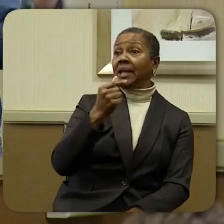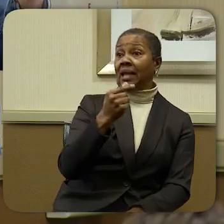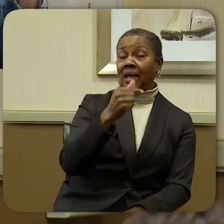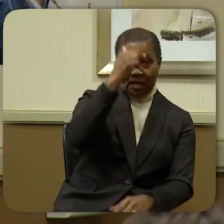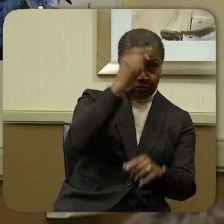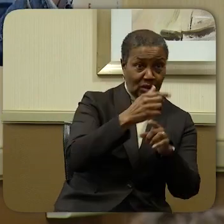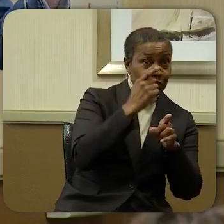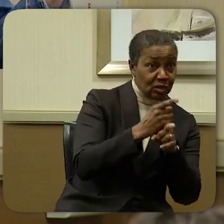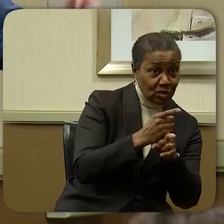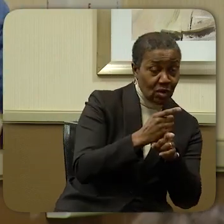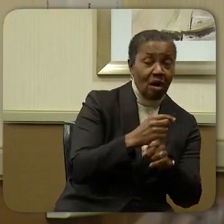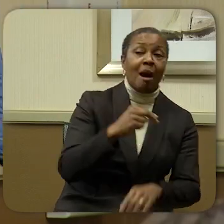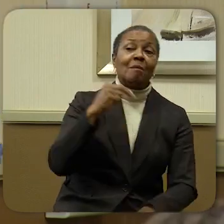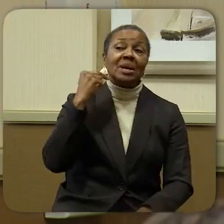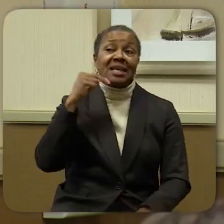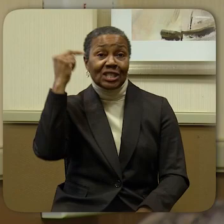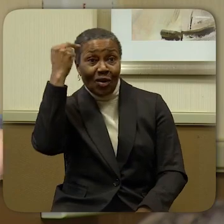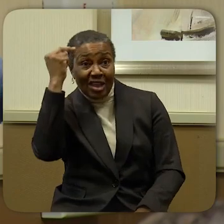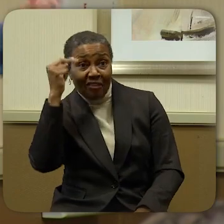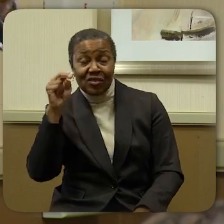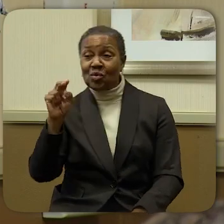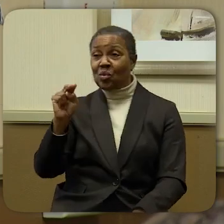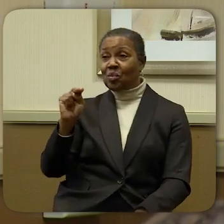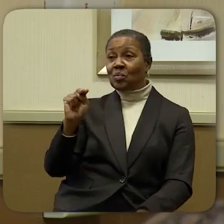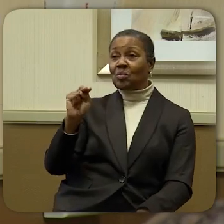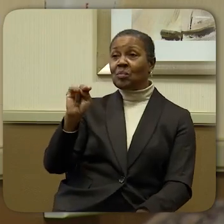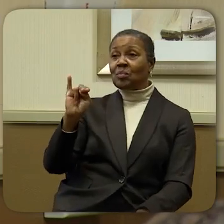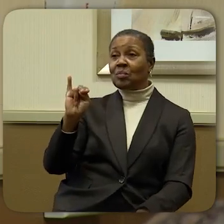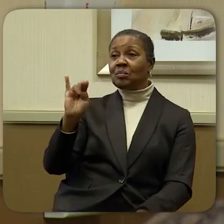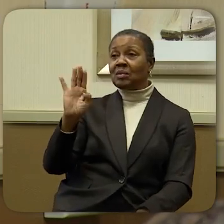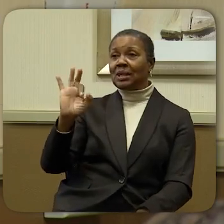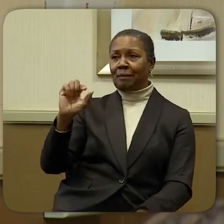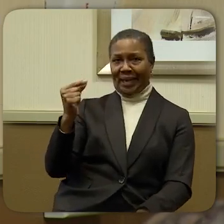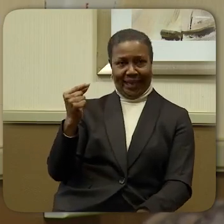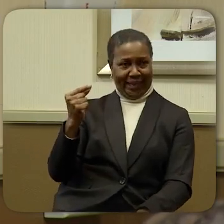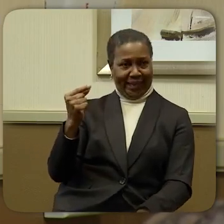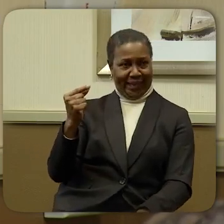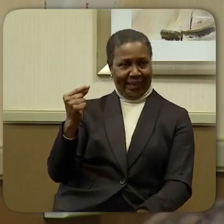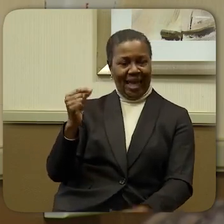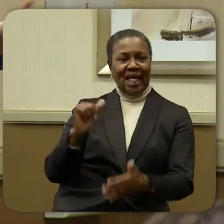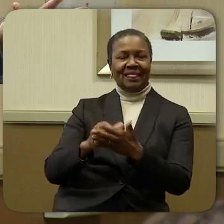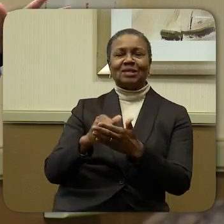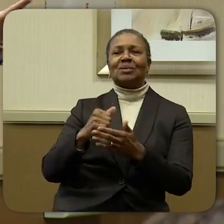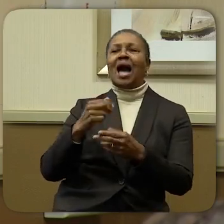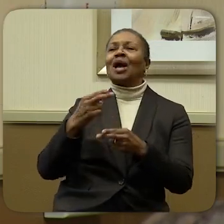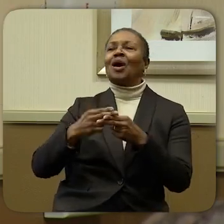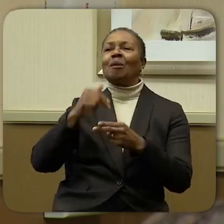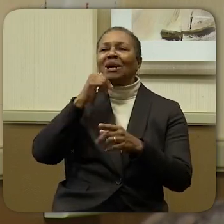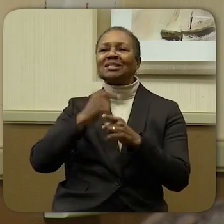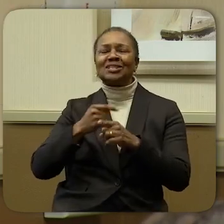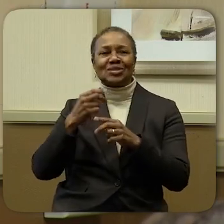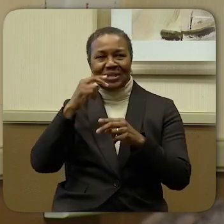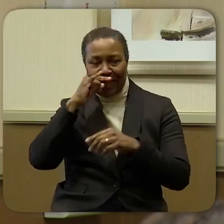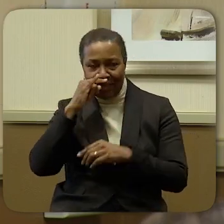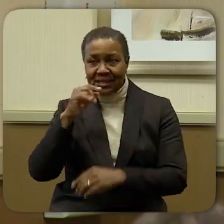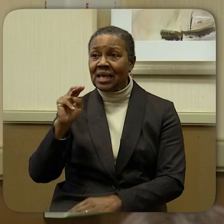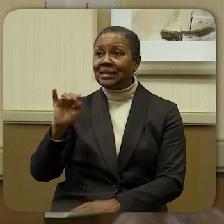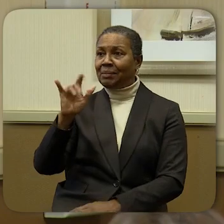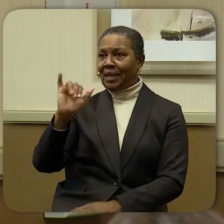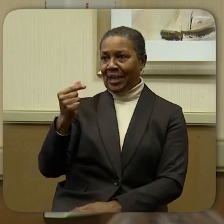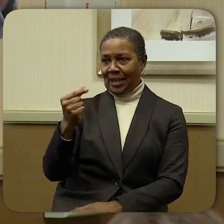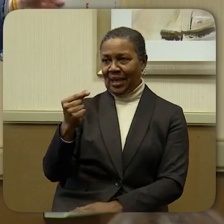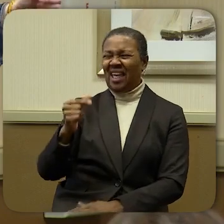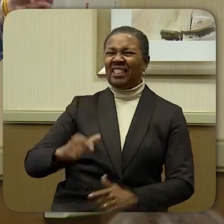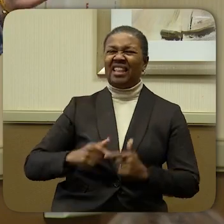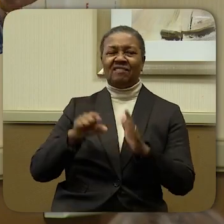could be your brother or sister or whoever, and then nibbling. So that's what I call my sister's kids, my nibblings, up in